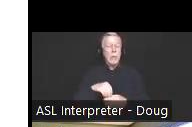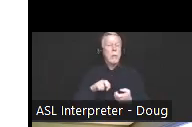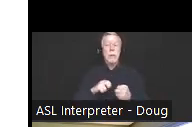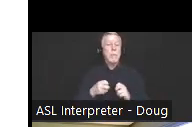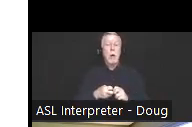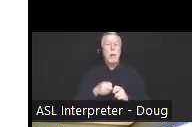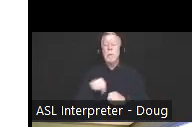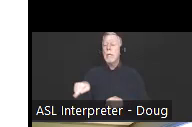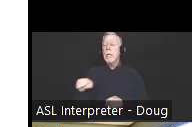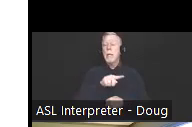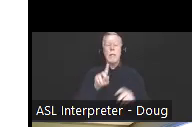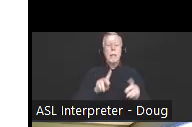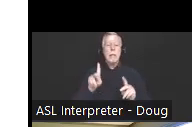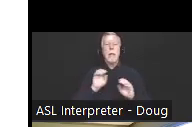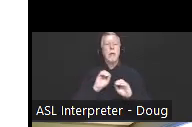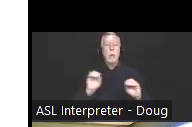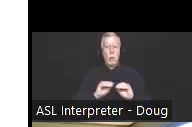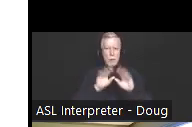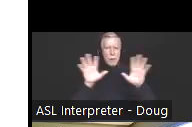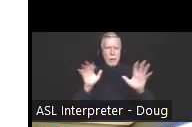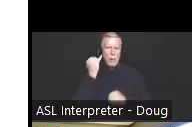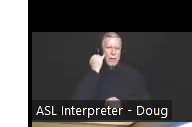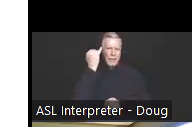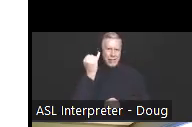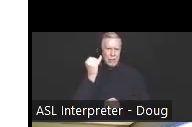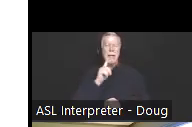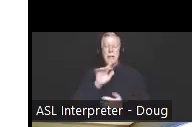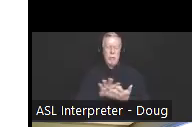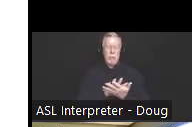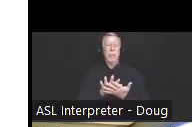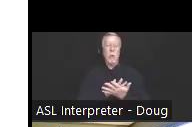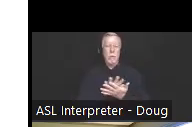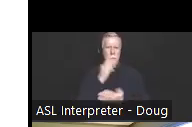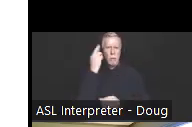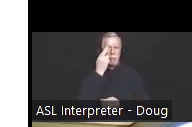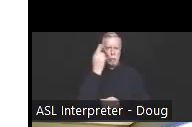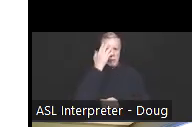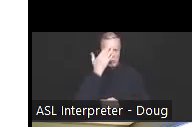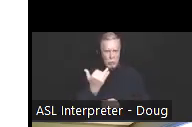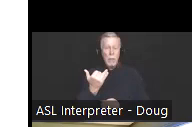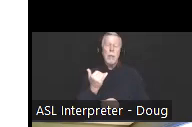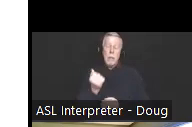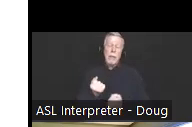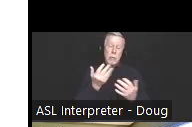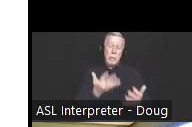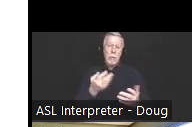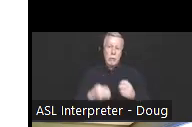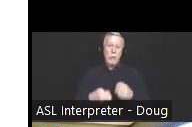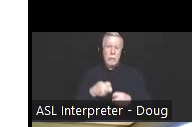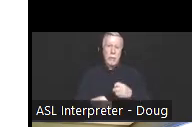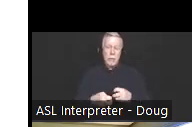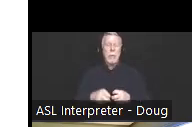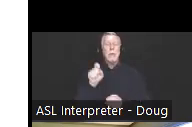had no clear idea. It was amorphous why they were doing it. That's going to get you in trouble. You need to be very